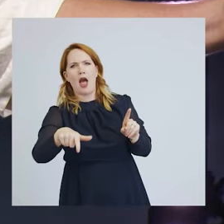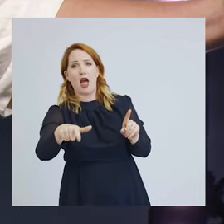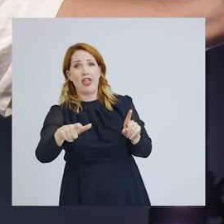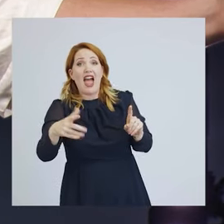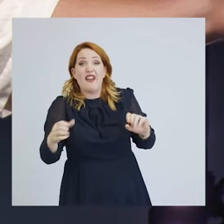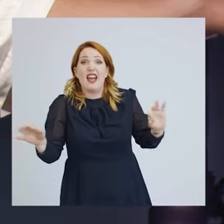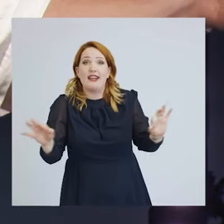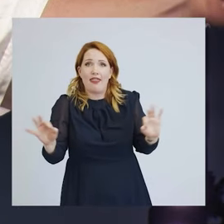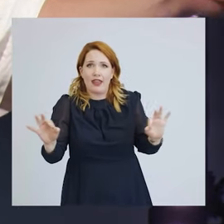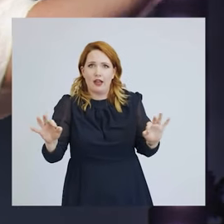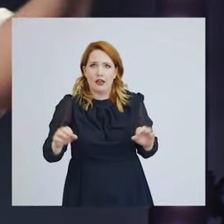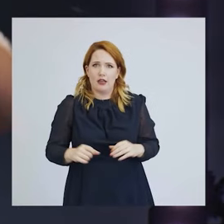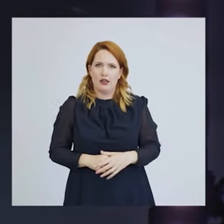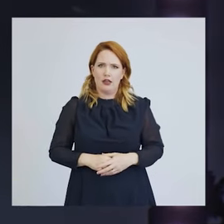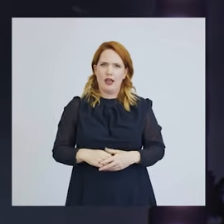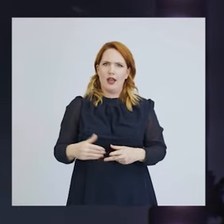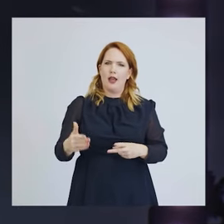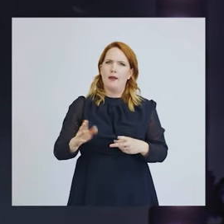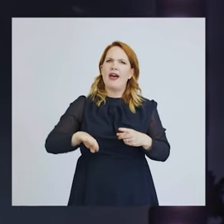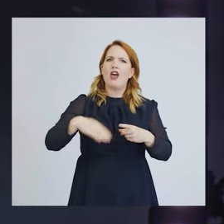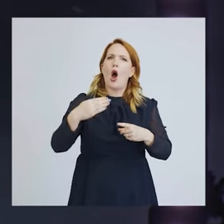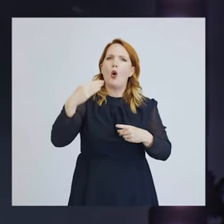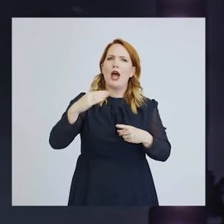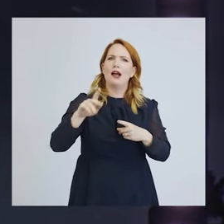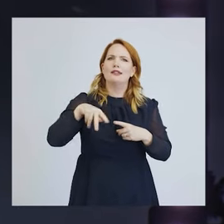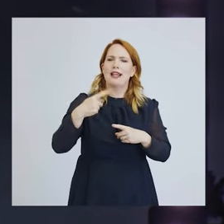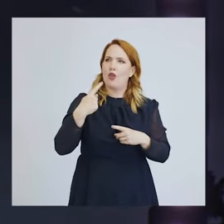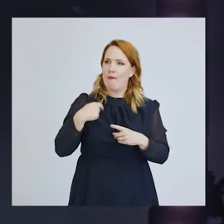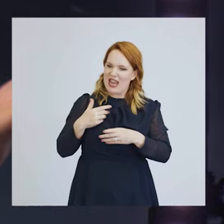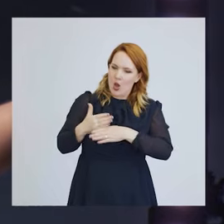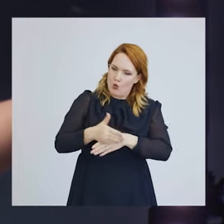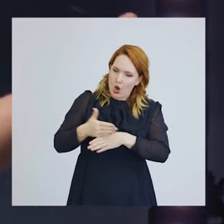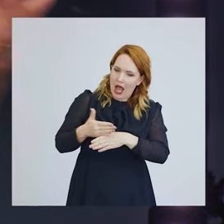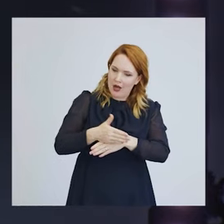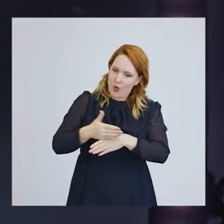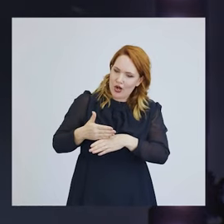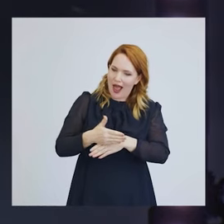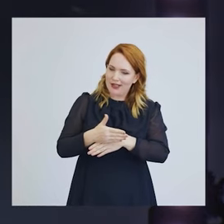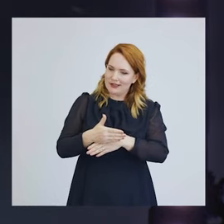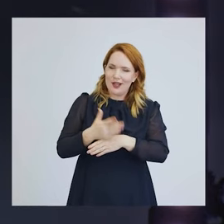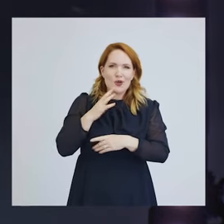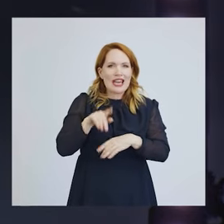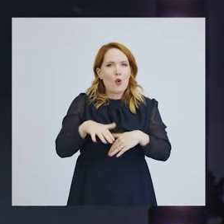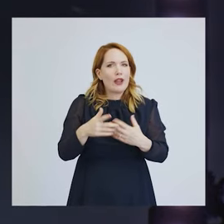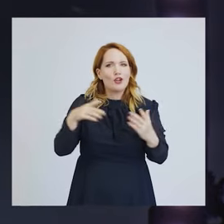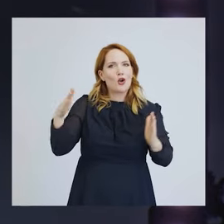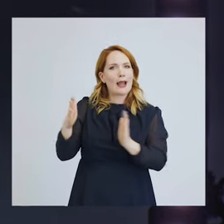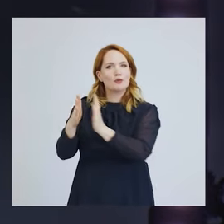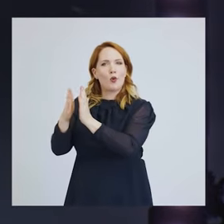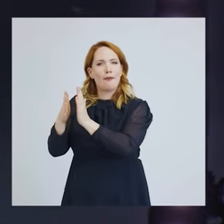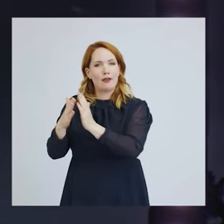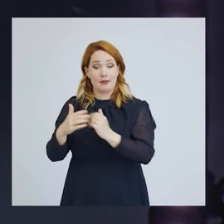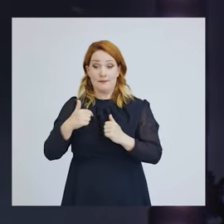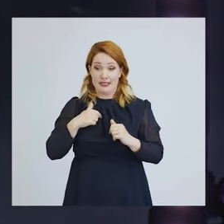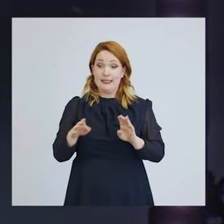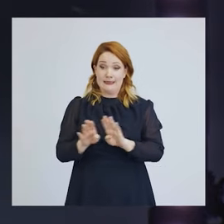as he was, weak, with nothing to offer. And yet the son thought he had a great resume of slaving away and helping him. And yet he didn't come